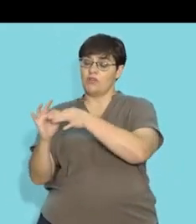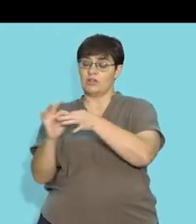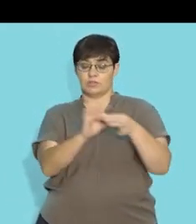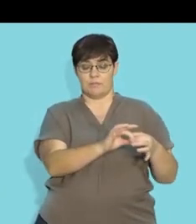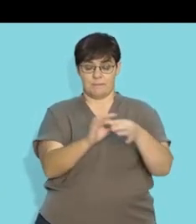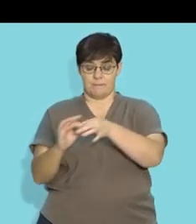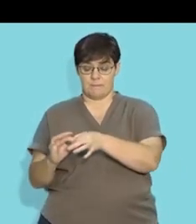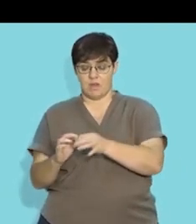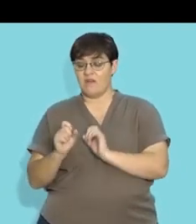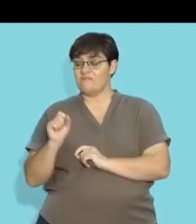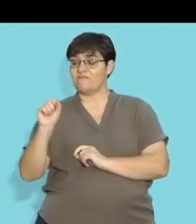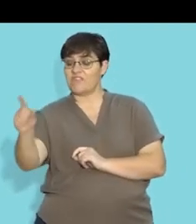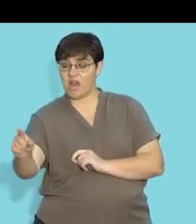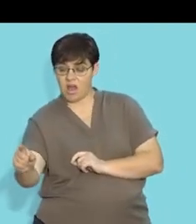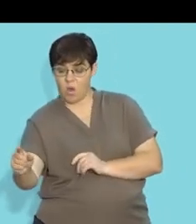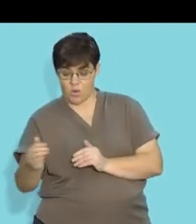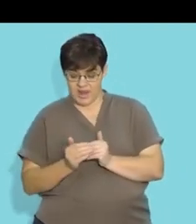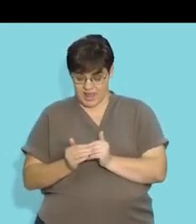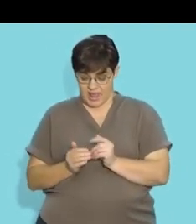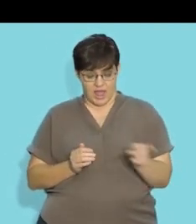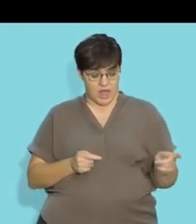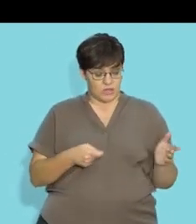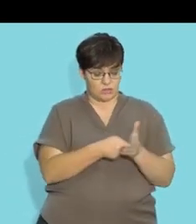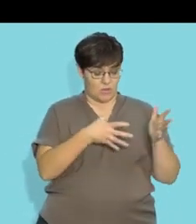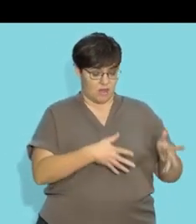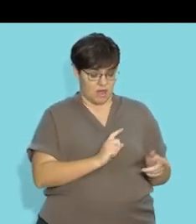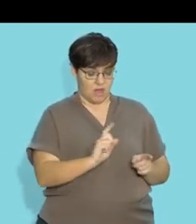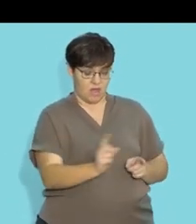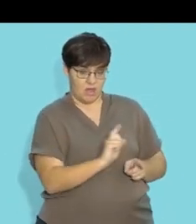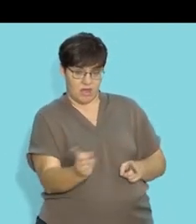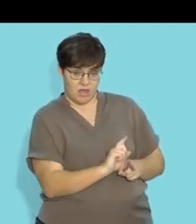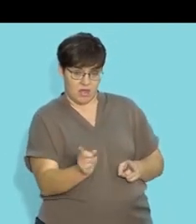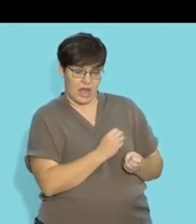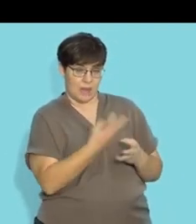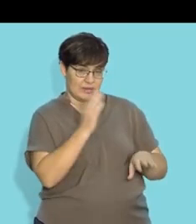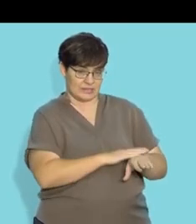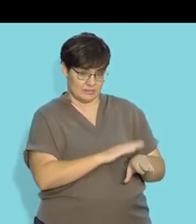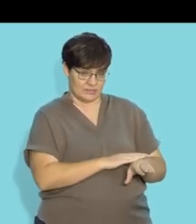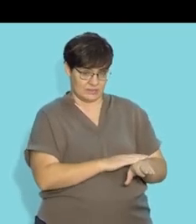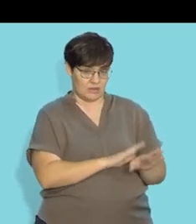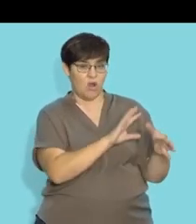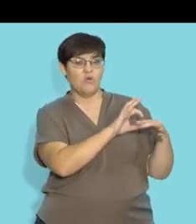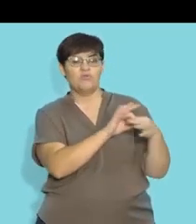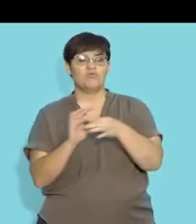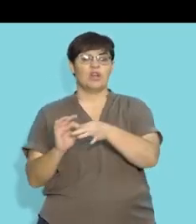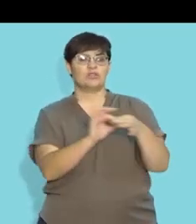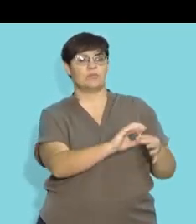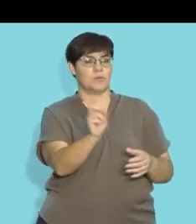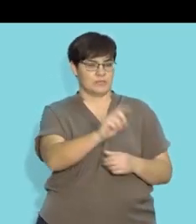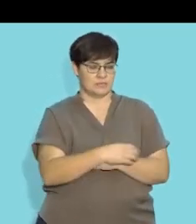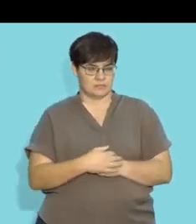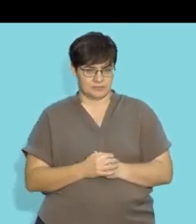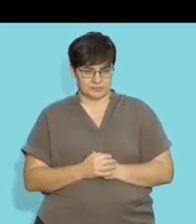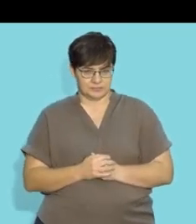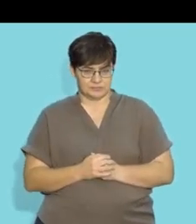relationship between the distance a shopper lived from the store and the average numbers of times